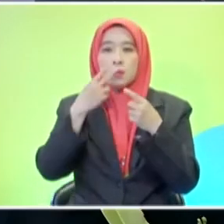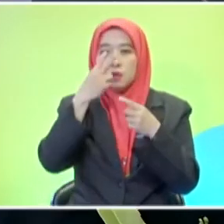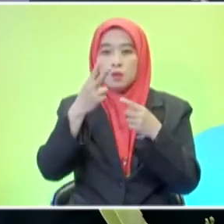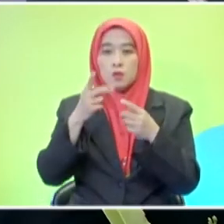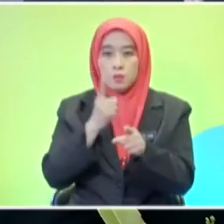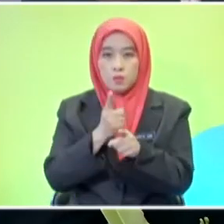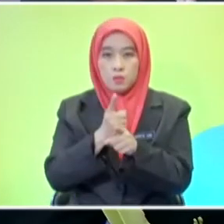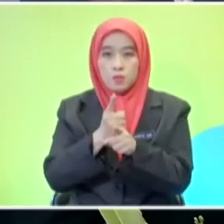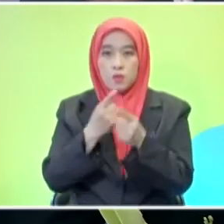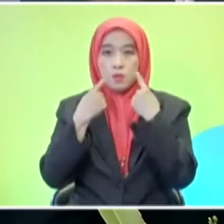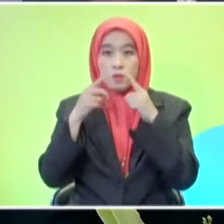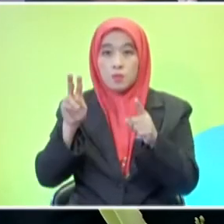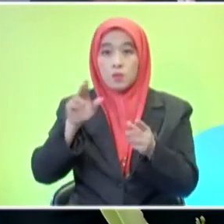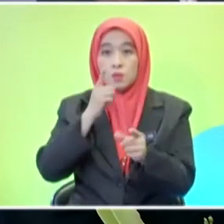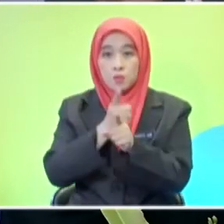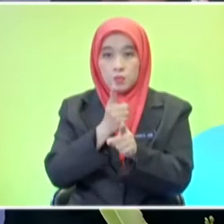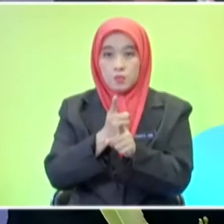they got it all correct.